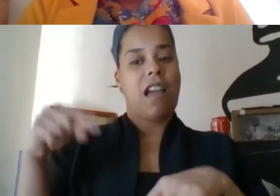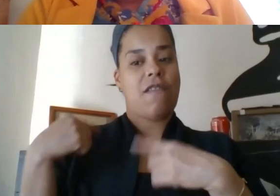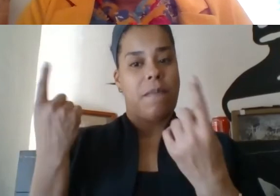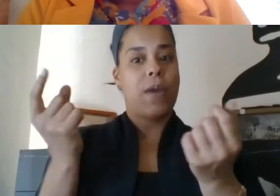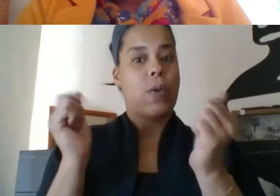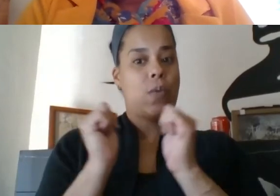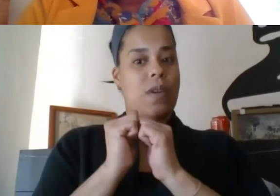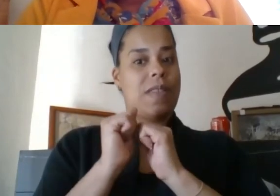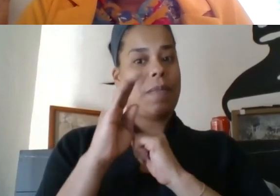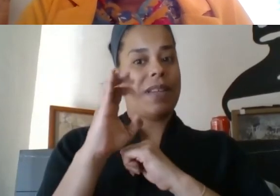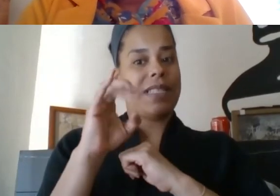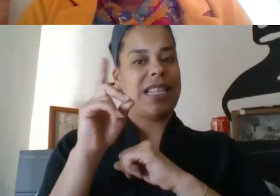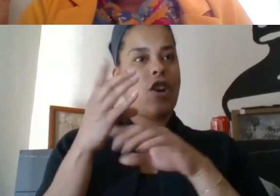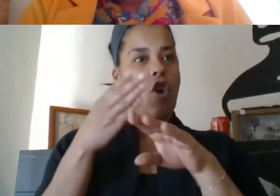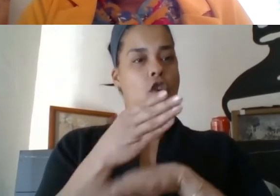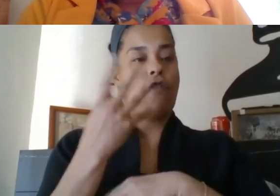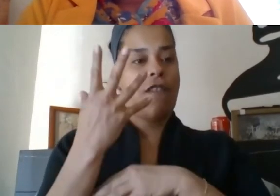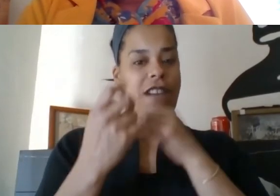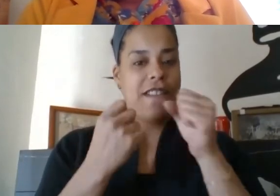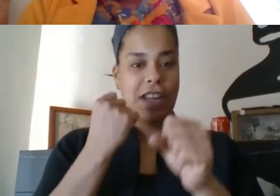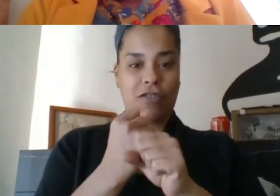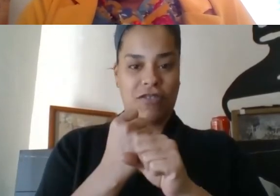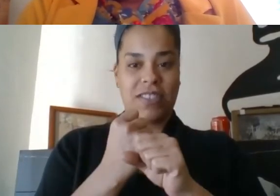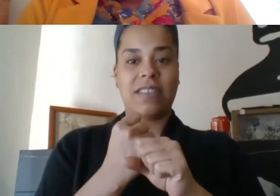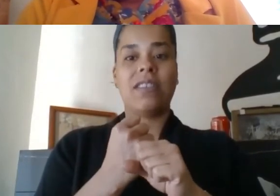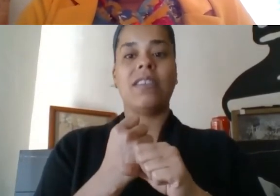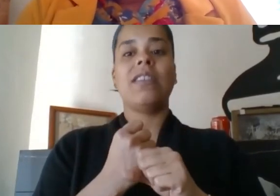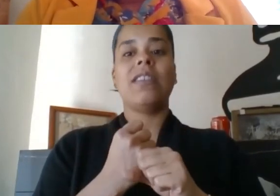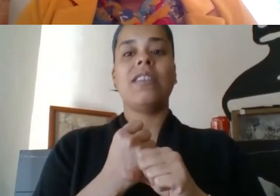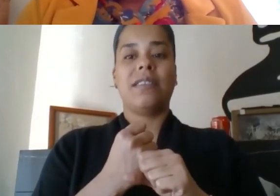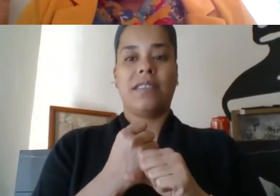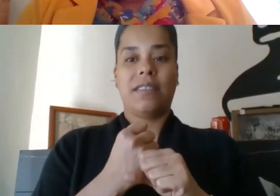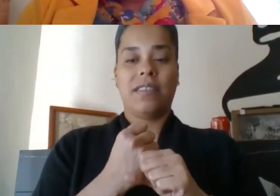BCID for over 5 years now, and